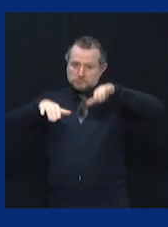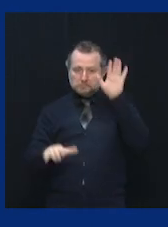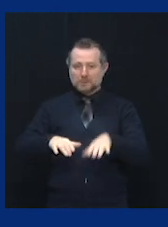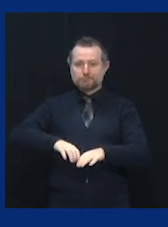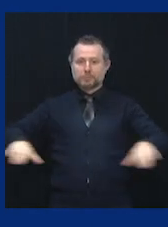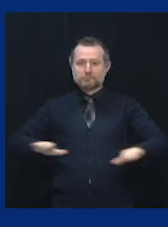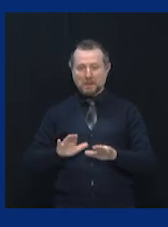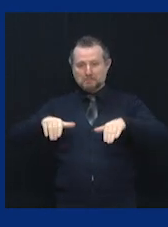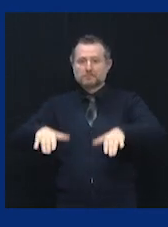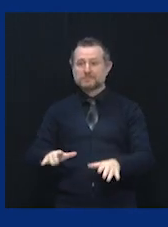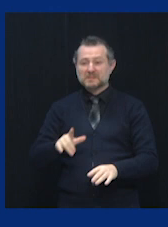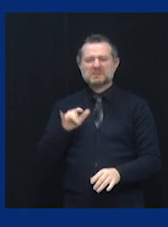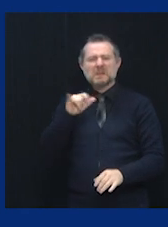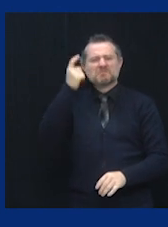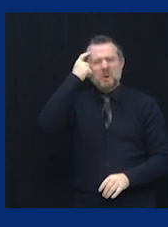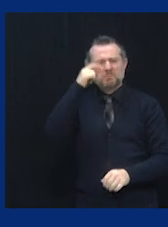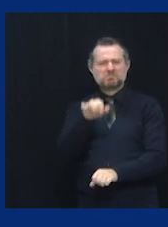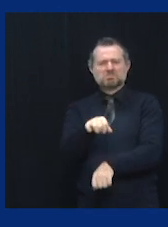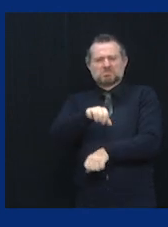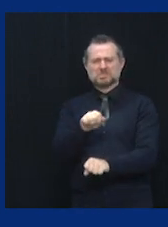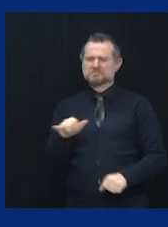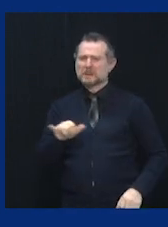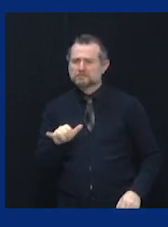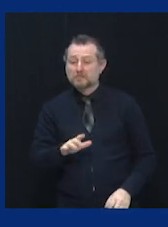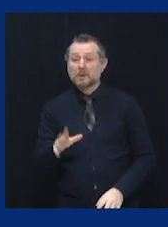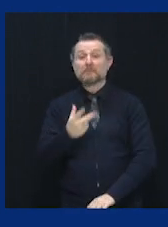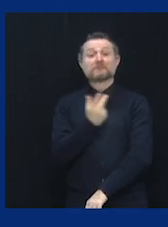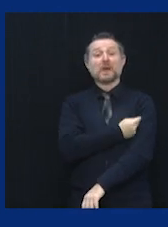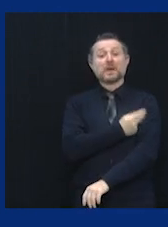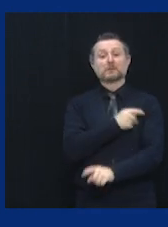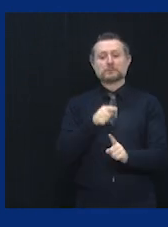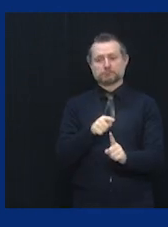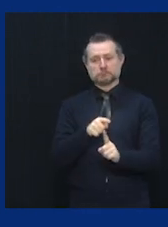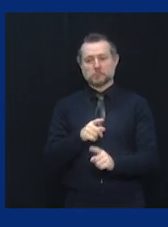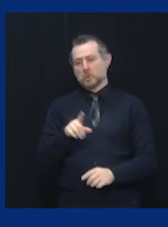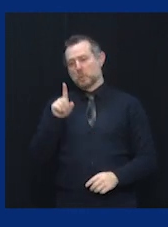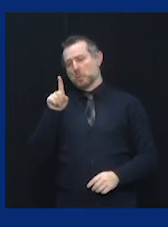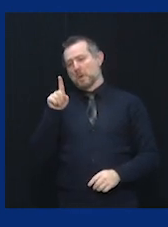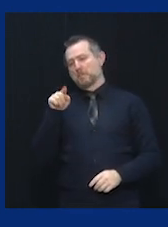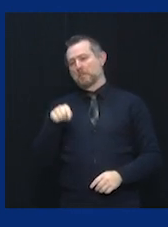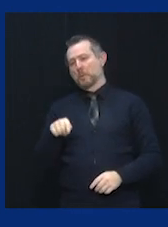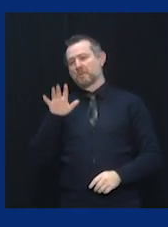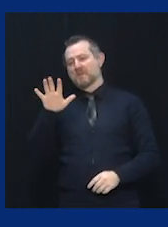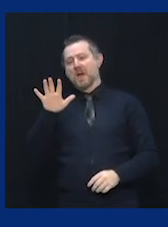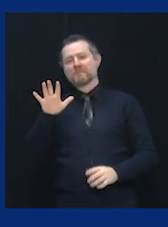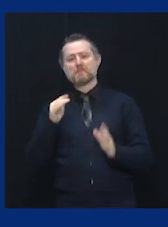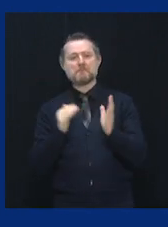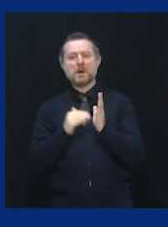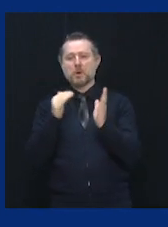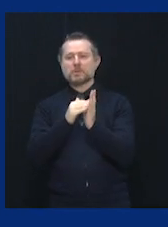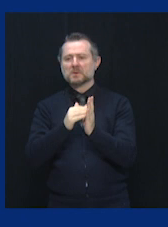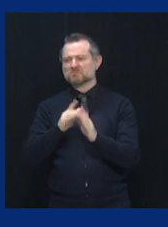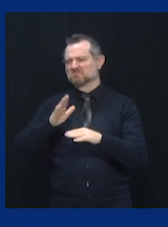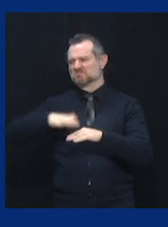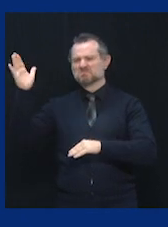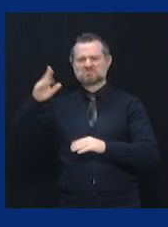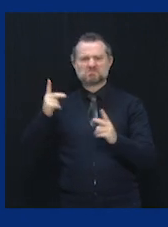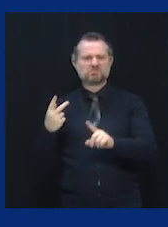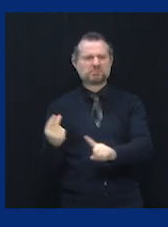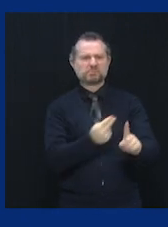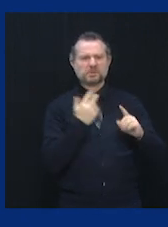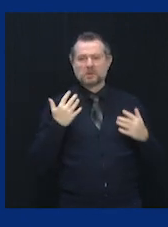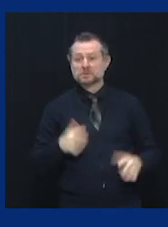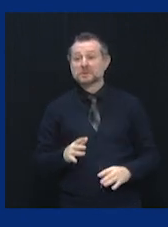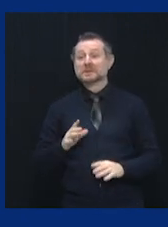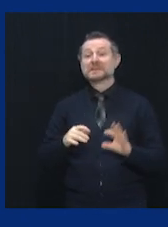is on the vaccination front. We did over 1.5 million vaccinations. Over 91% of the